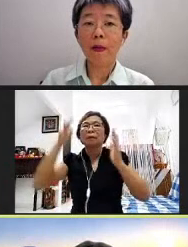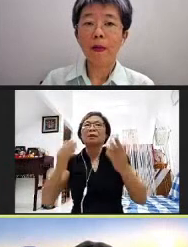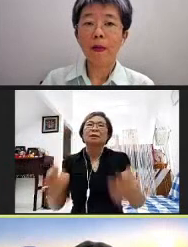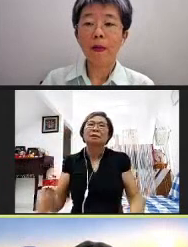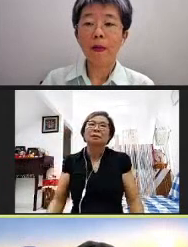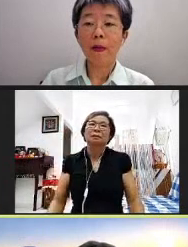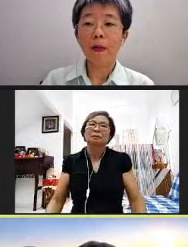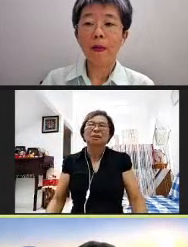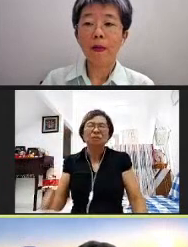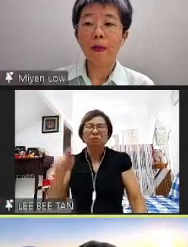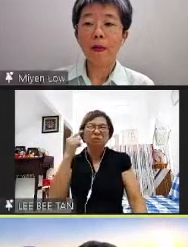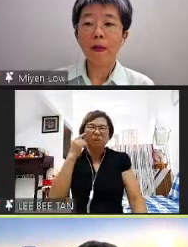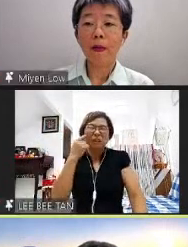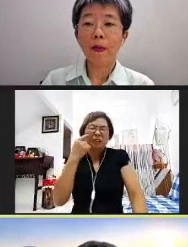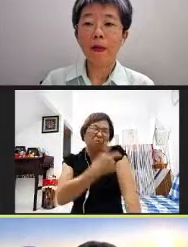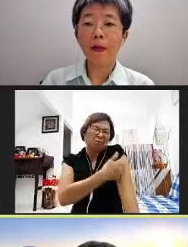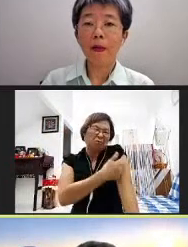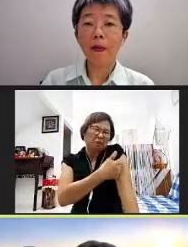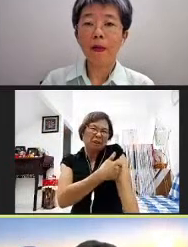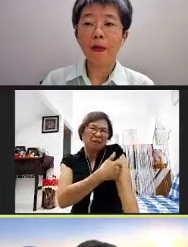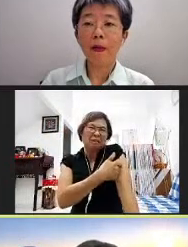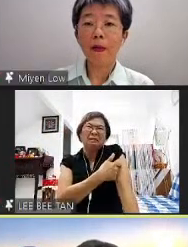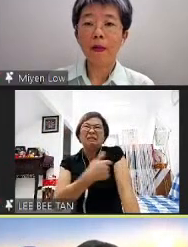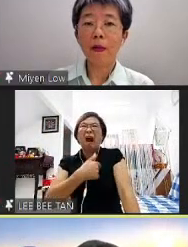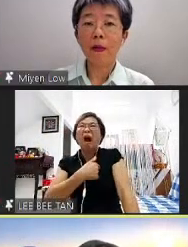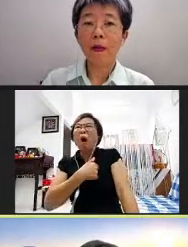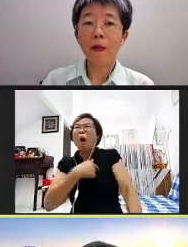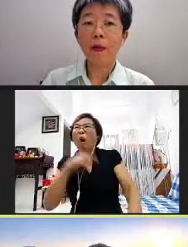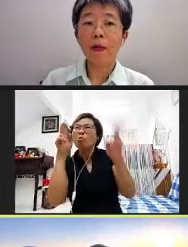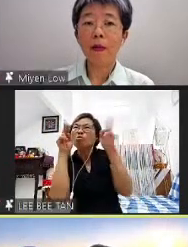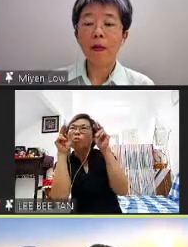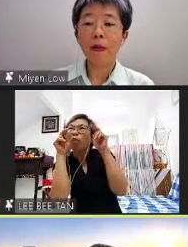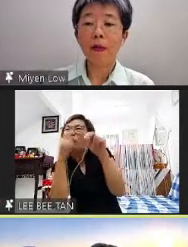is like guinea pig, so all of it has been guinea pig.